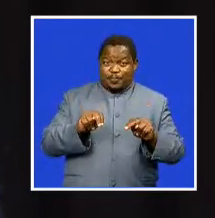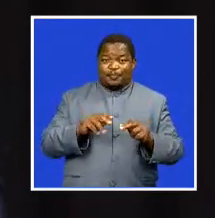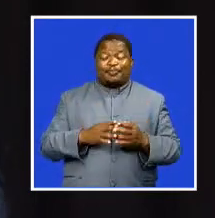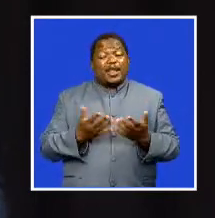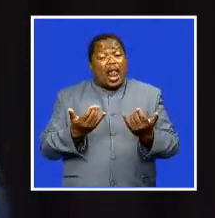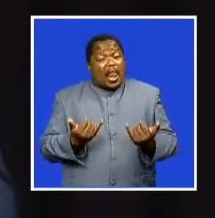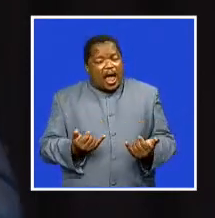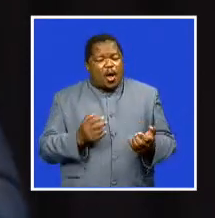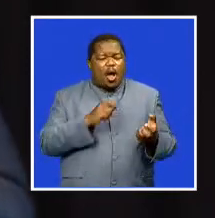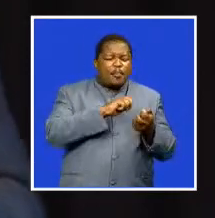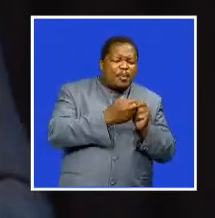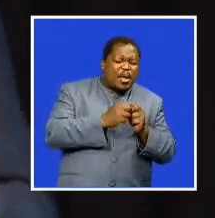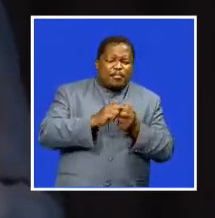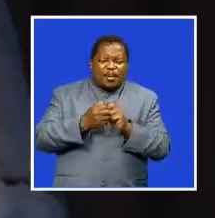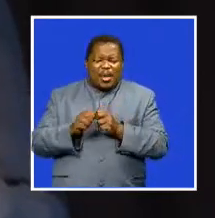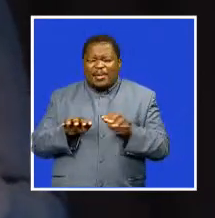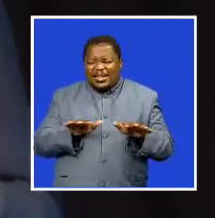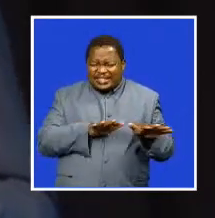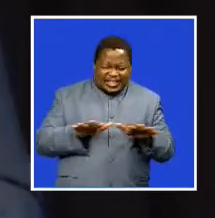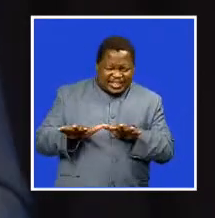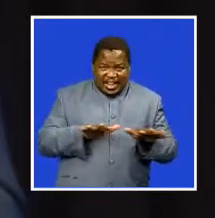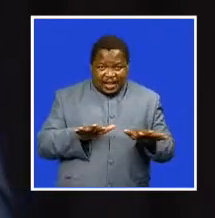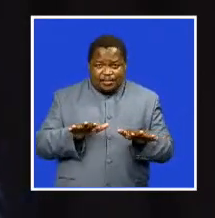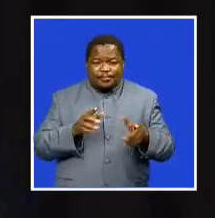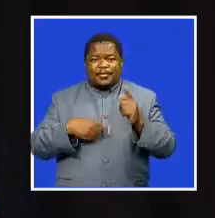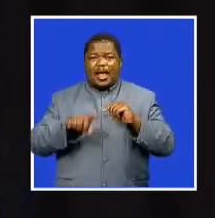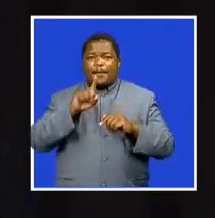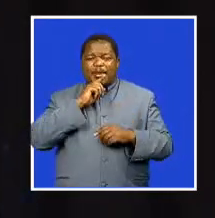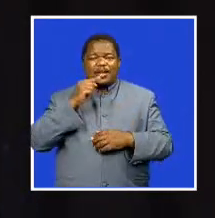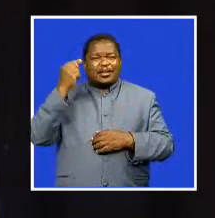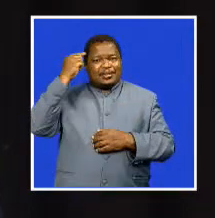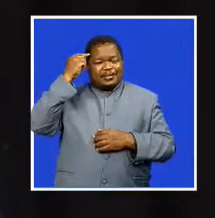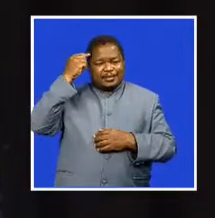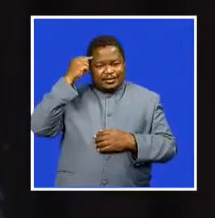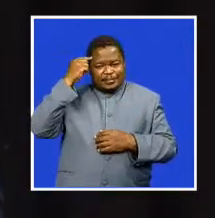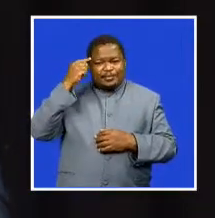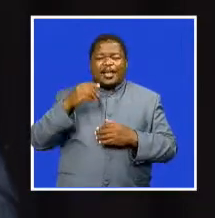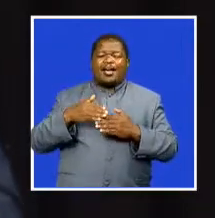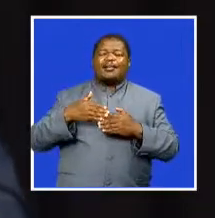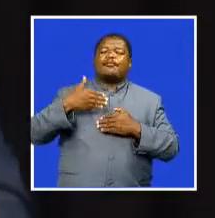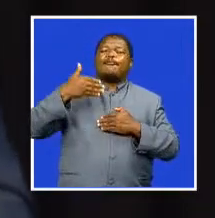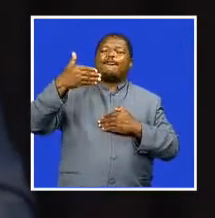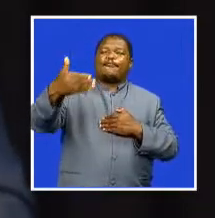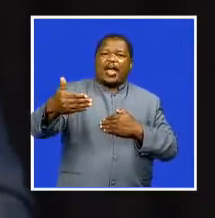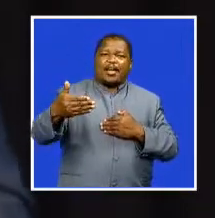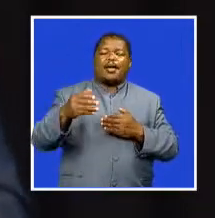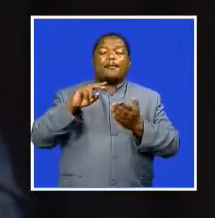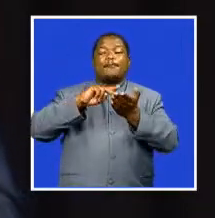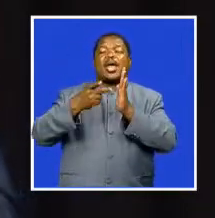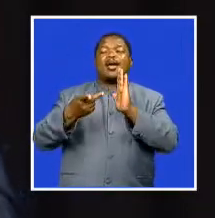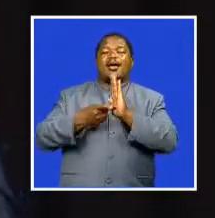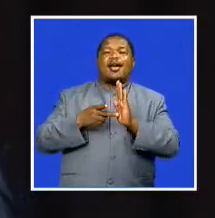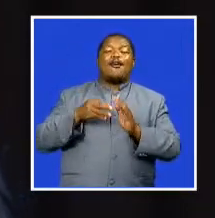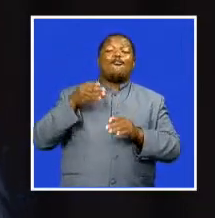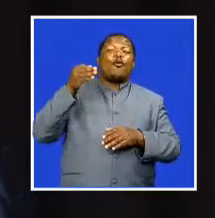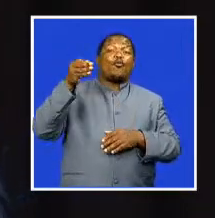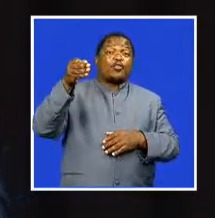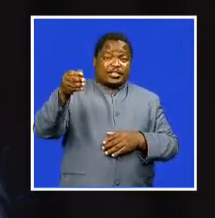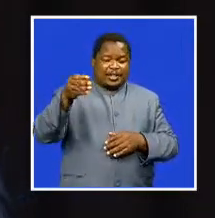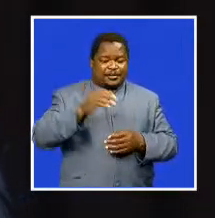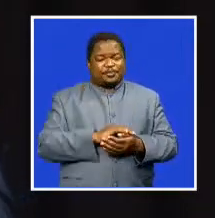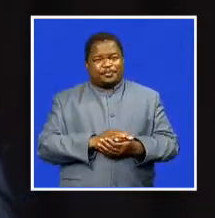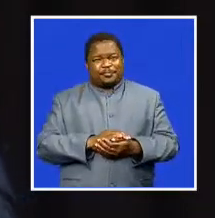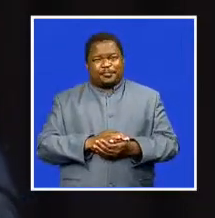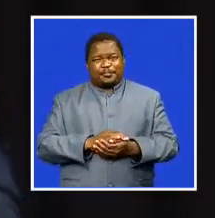facing. Indeed, it has been 7 months since